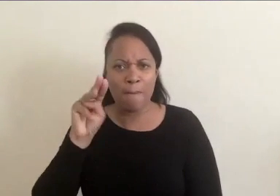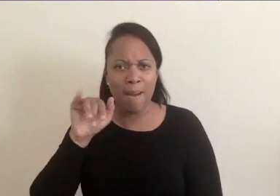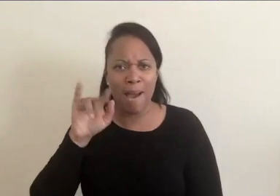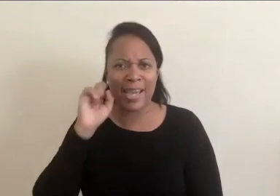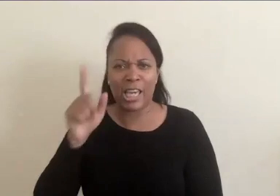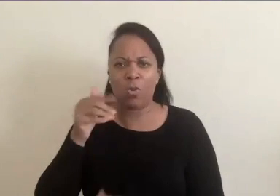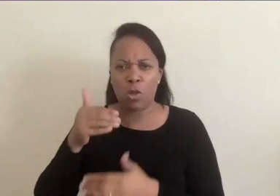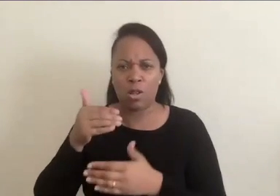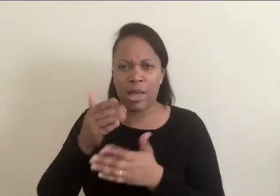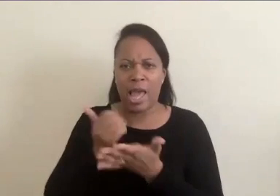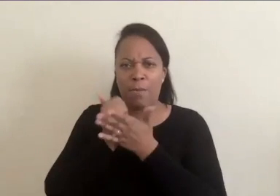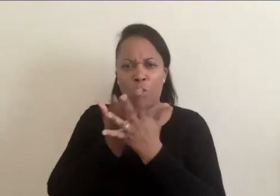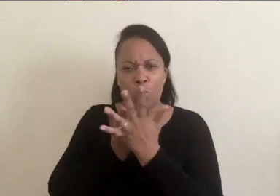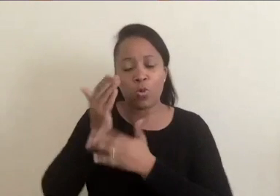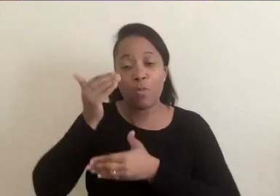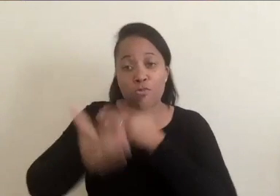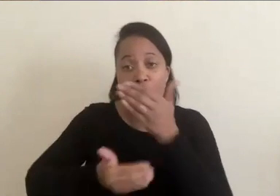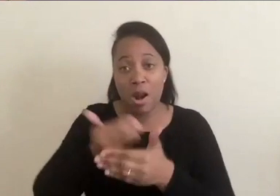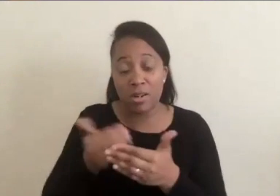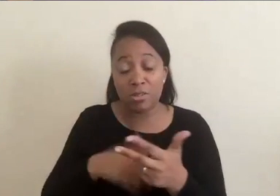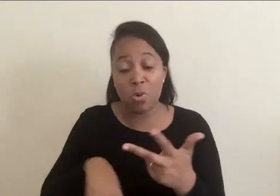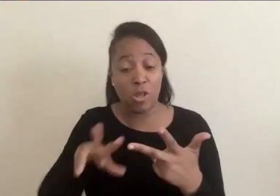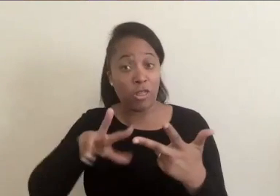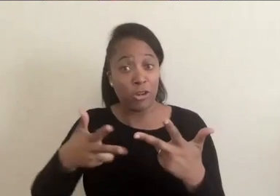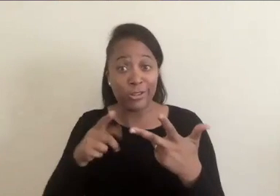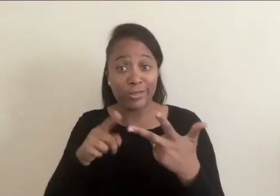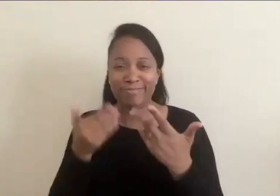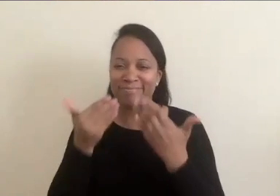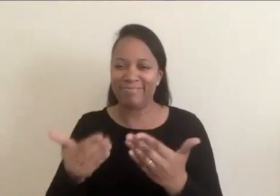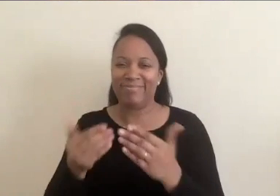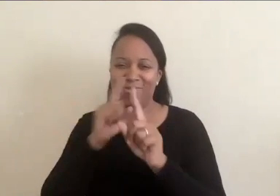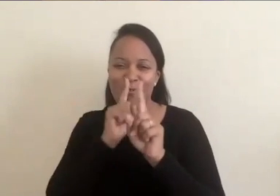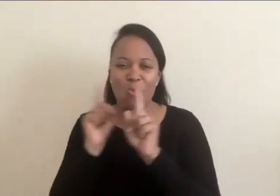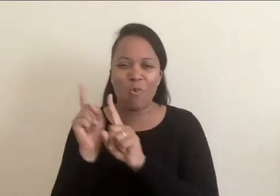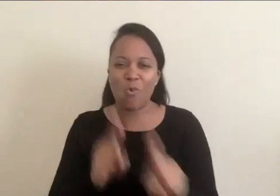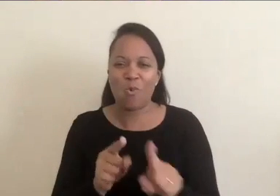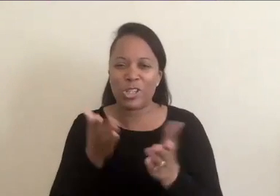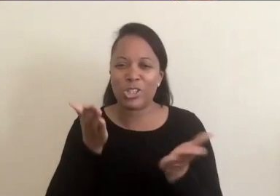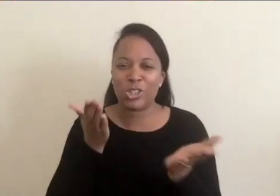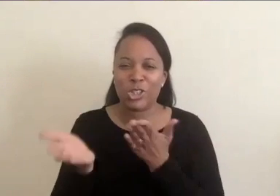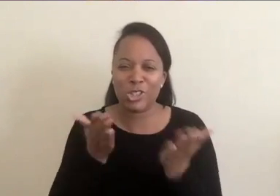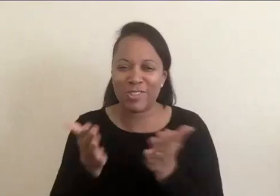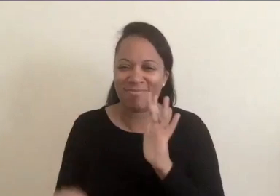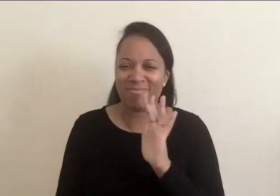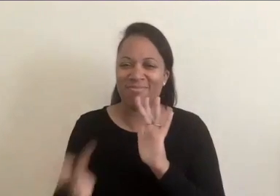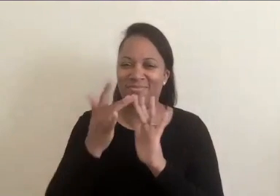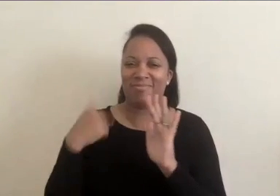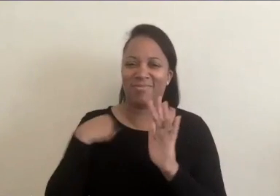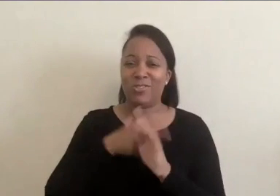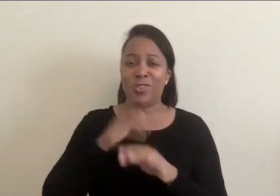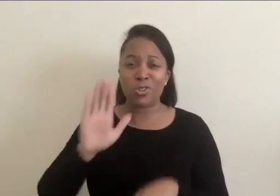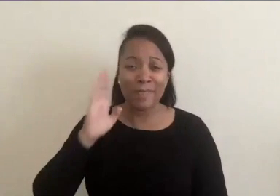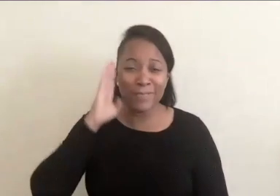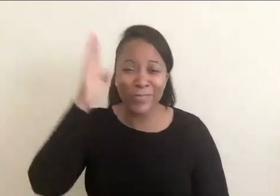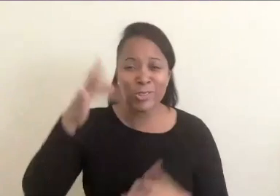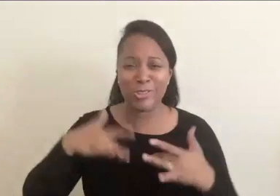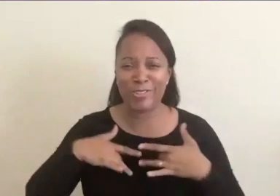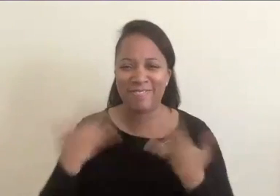through the process. Or you can just order a service. You can contact us and try us out for an upcoming